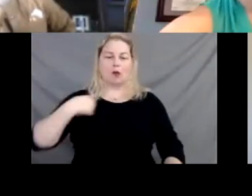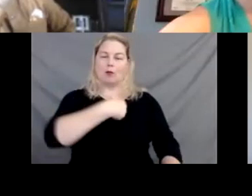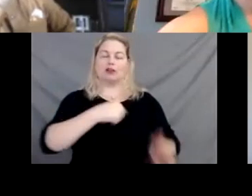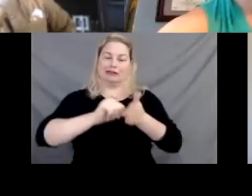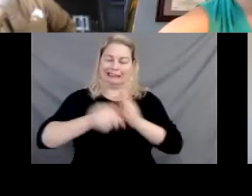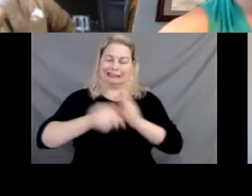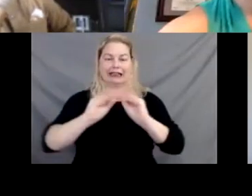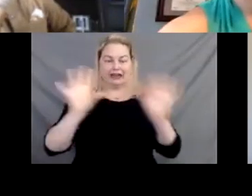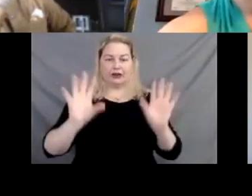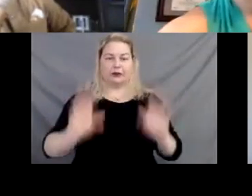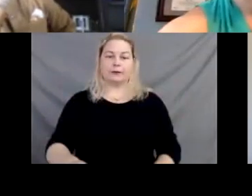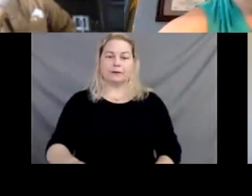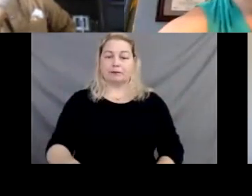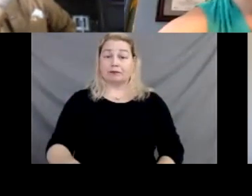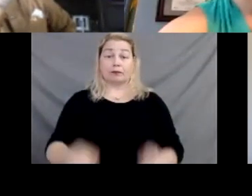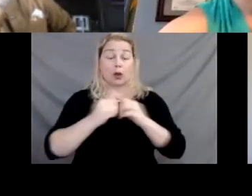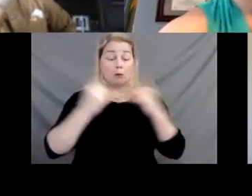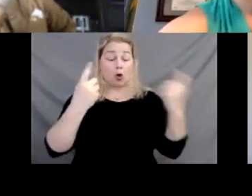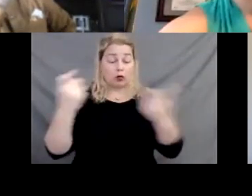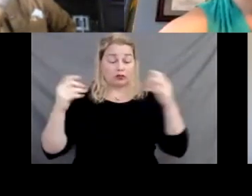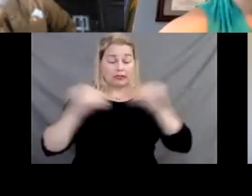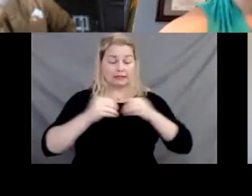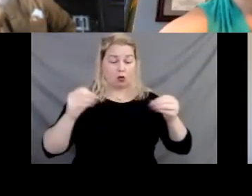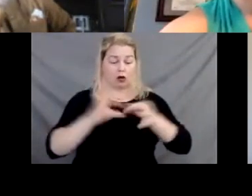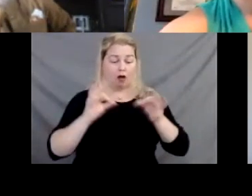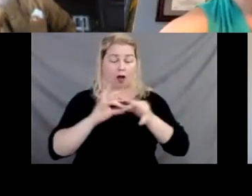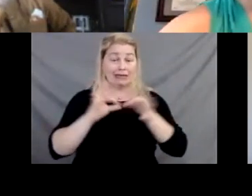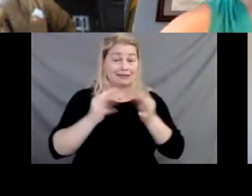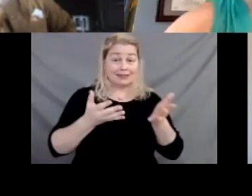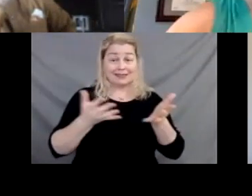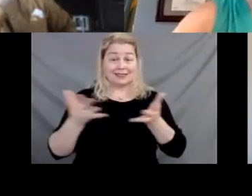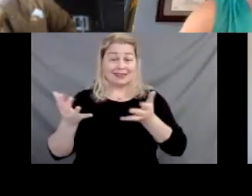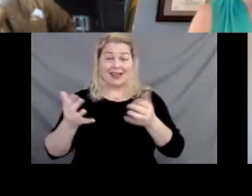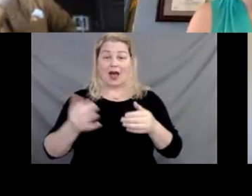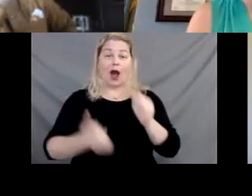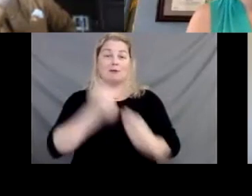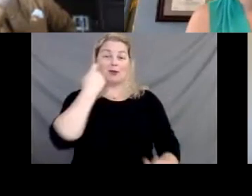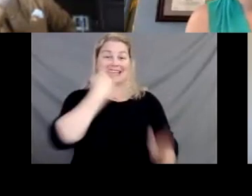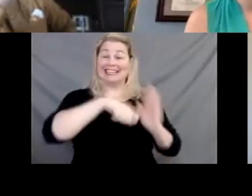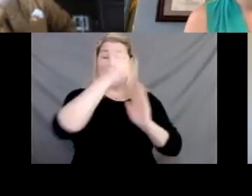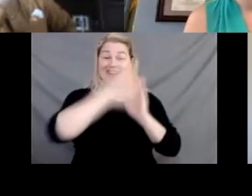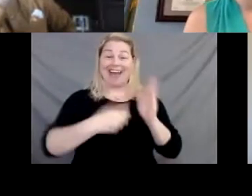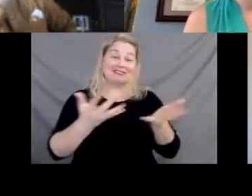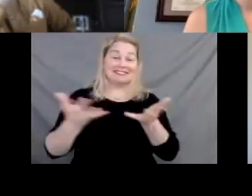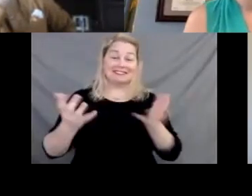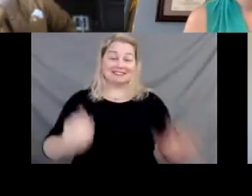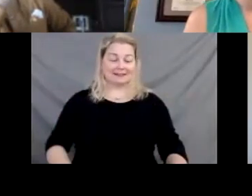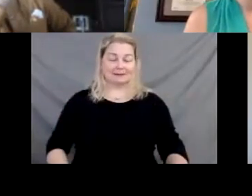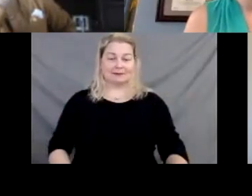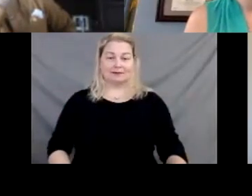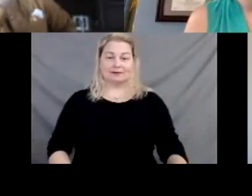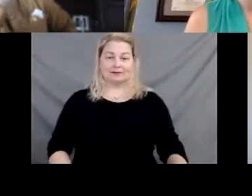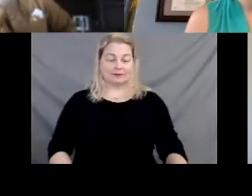well. Any other questions or comments on this latest draft of the direct